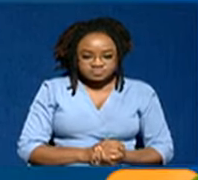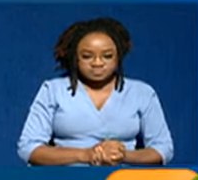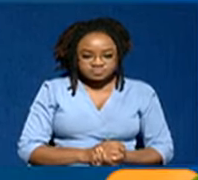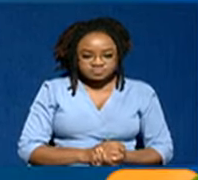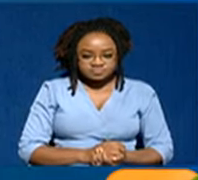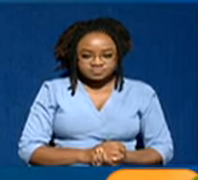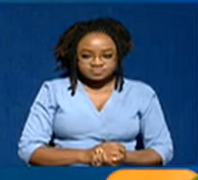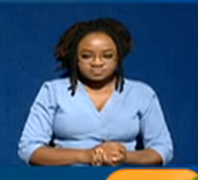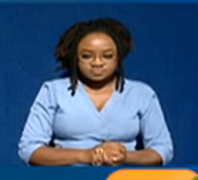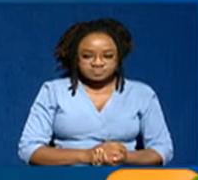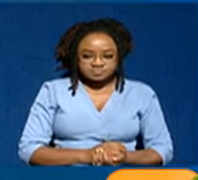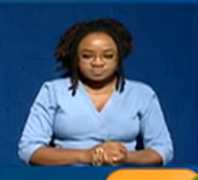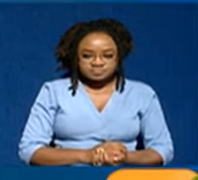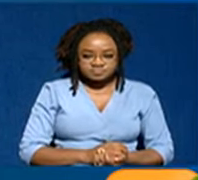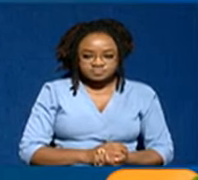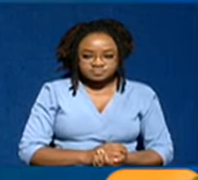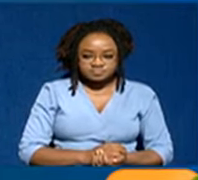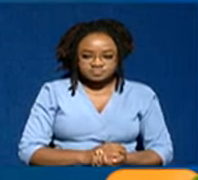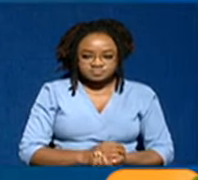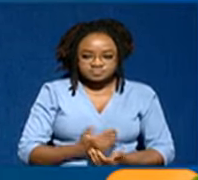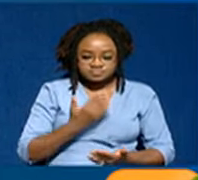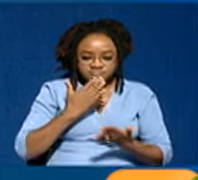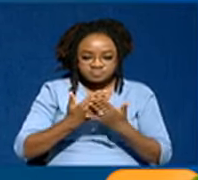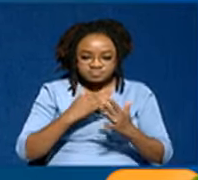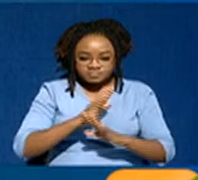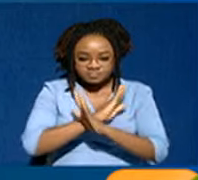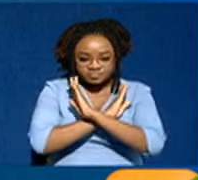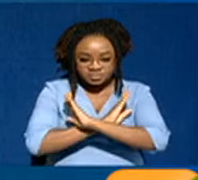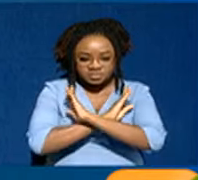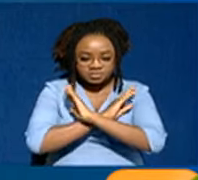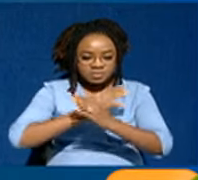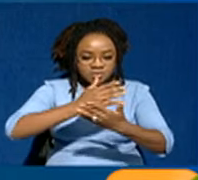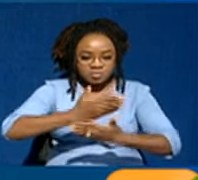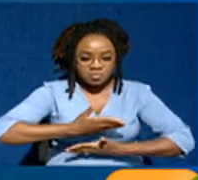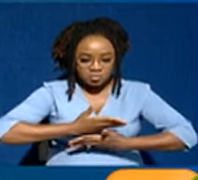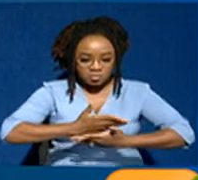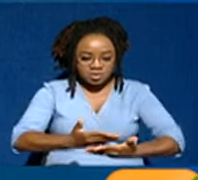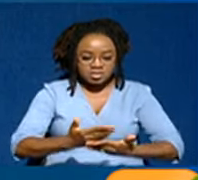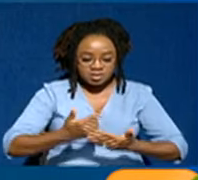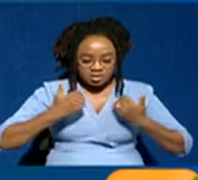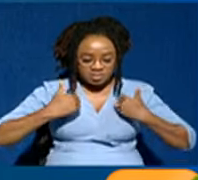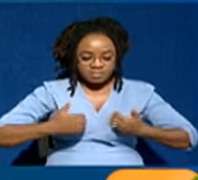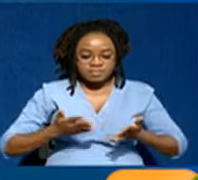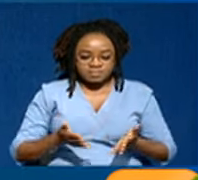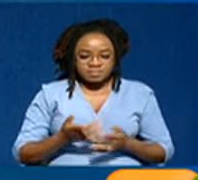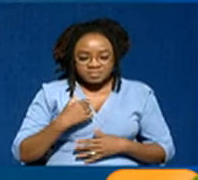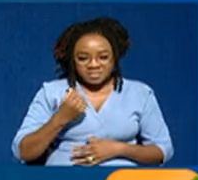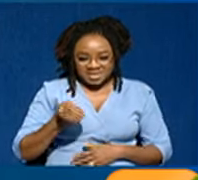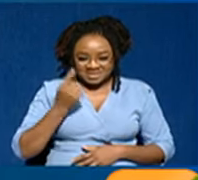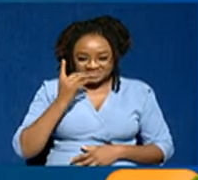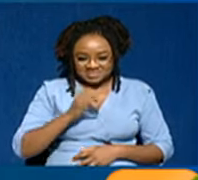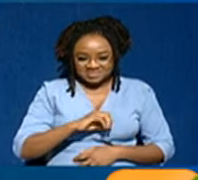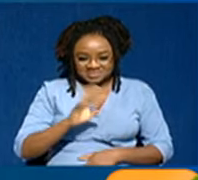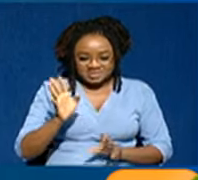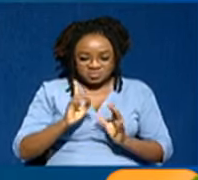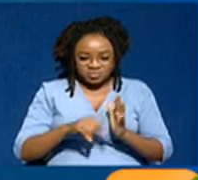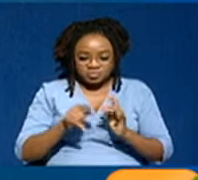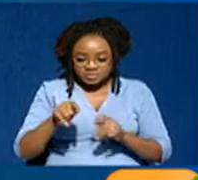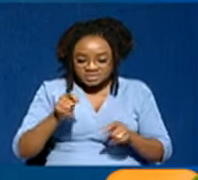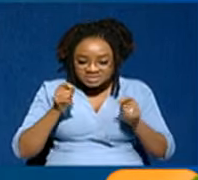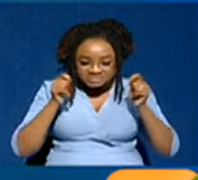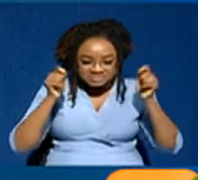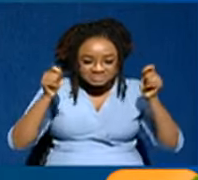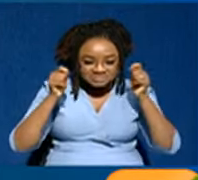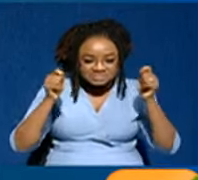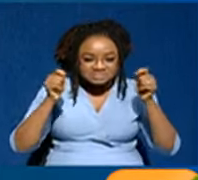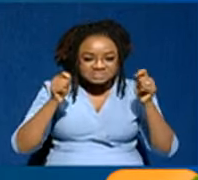here. To the best of my understanding, the strike is about a